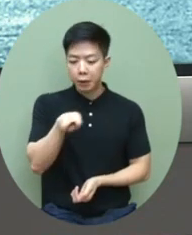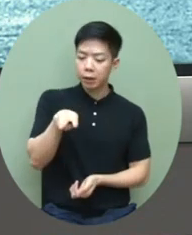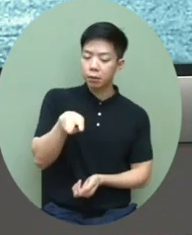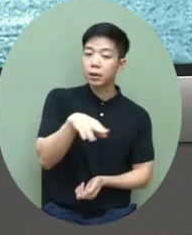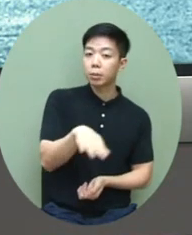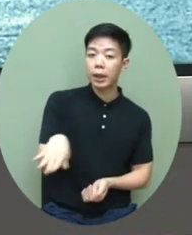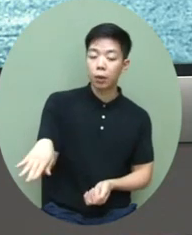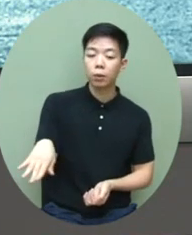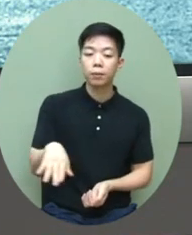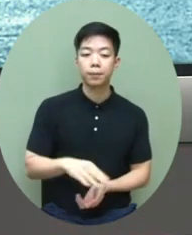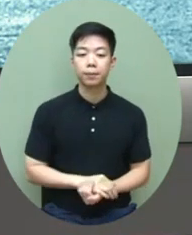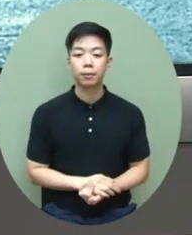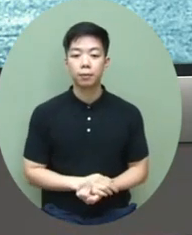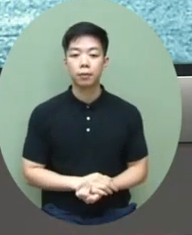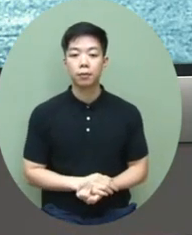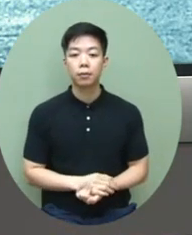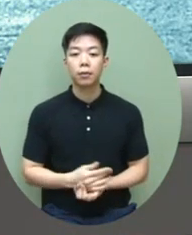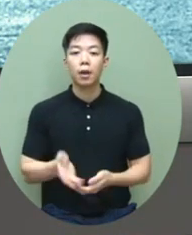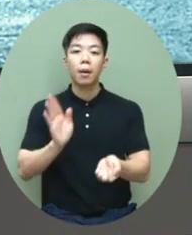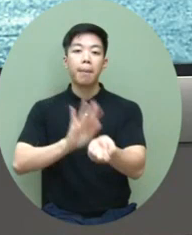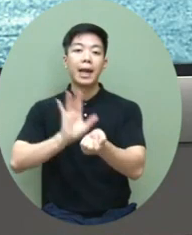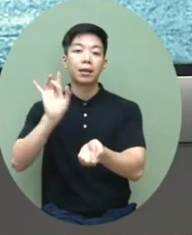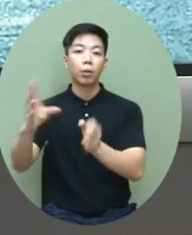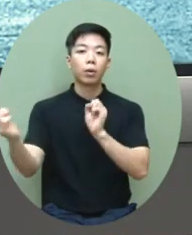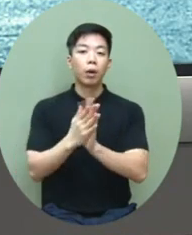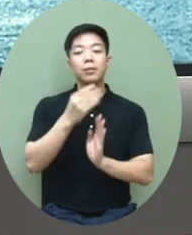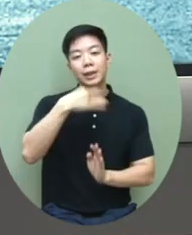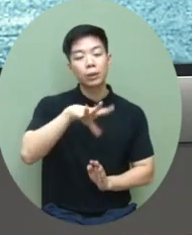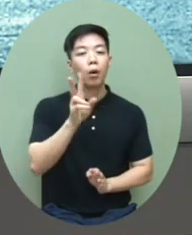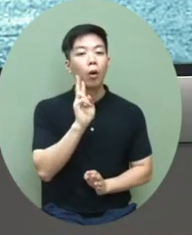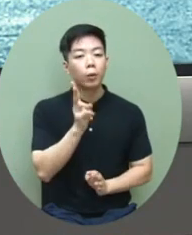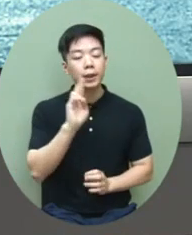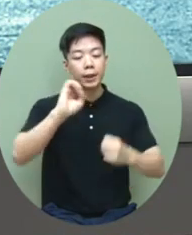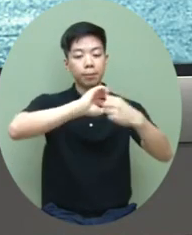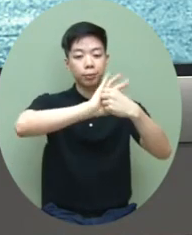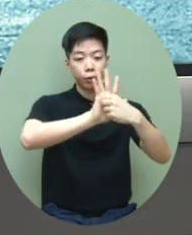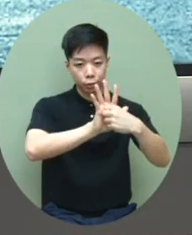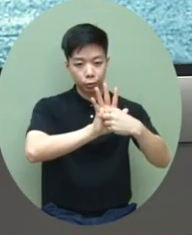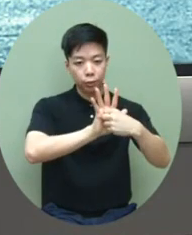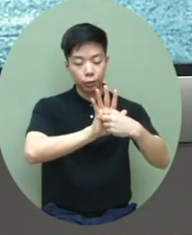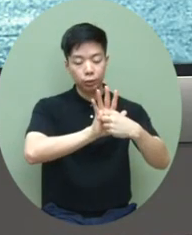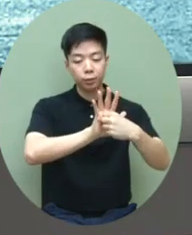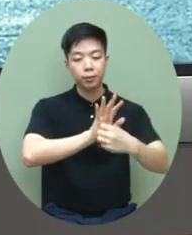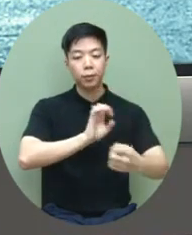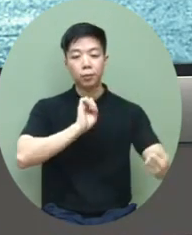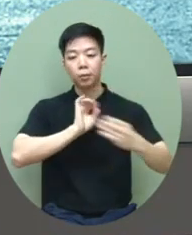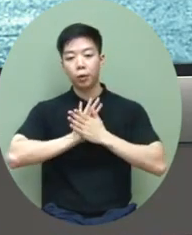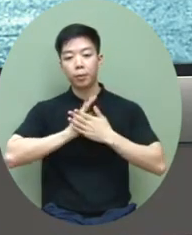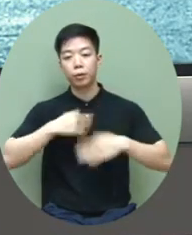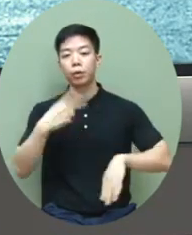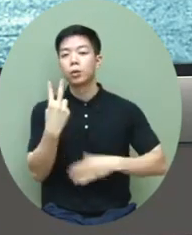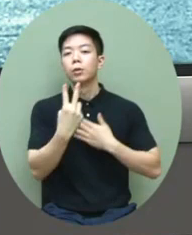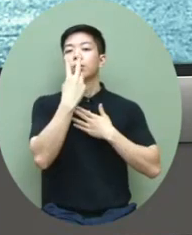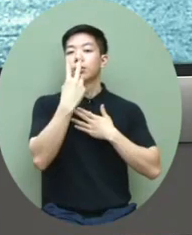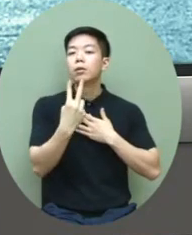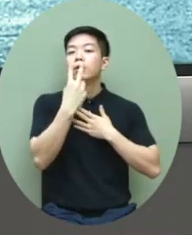from viral infection, for example, COVID-19 infection, and show difficulty in breathing, increasing